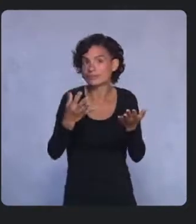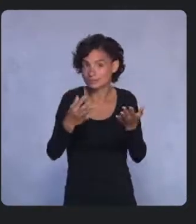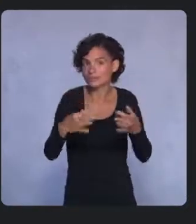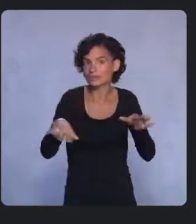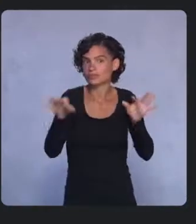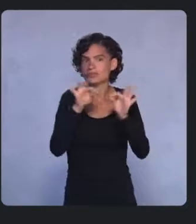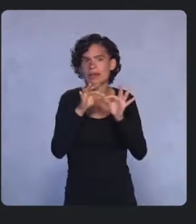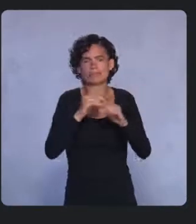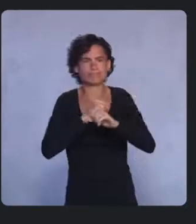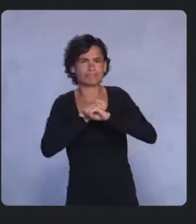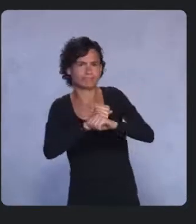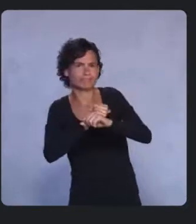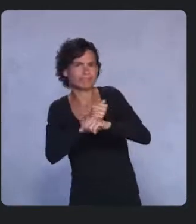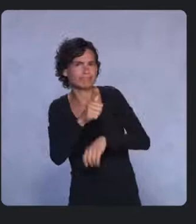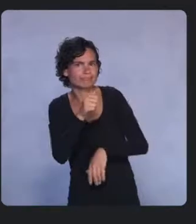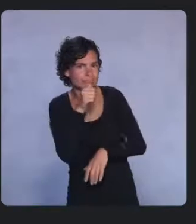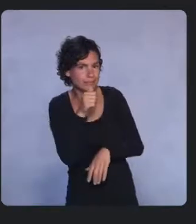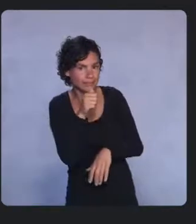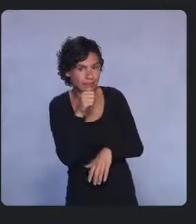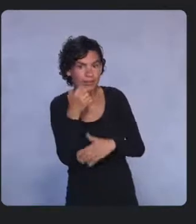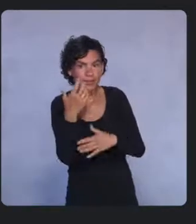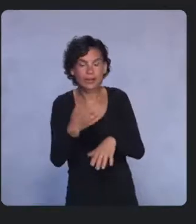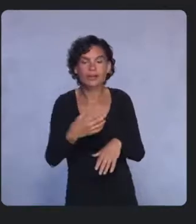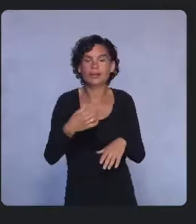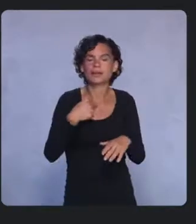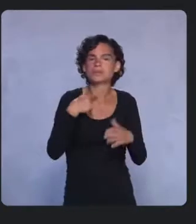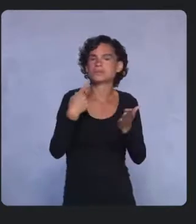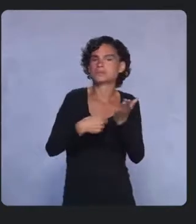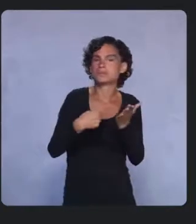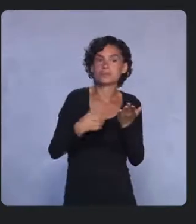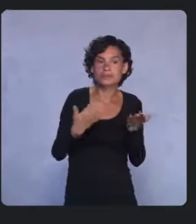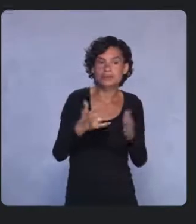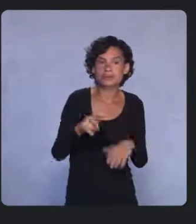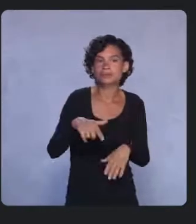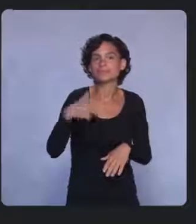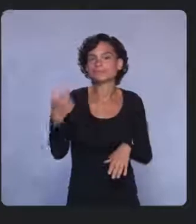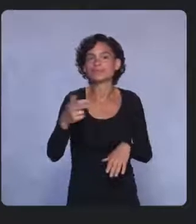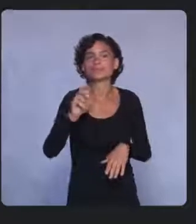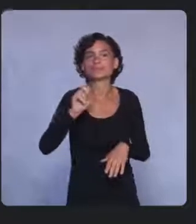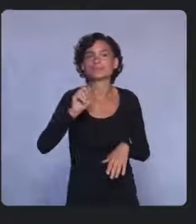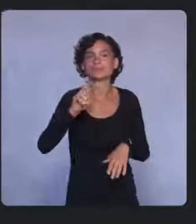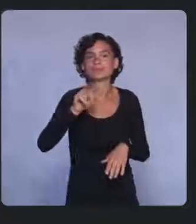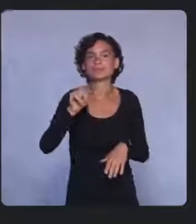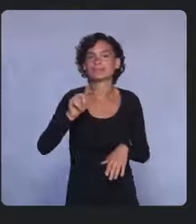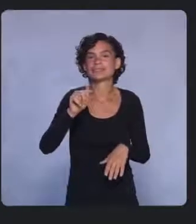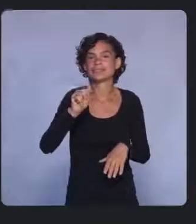secure. To tell you more about that, let me hand it off to Suzanne.